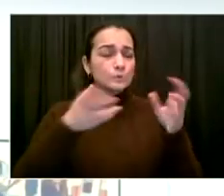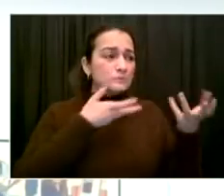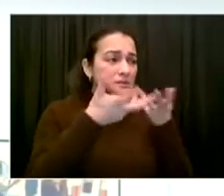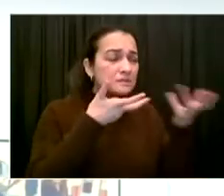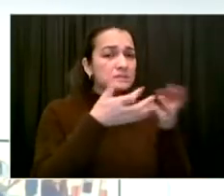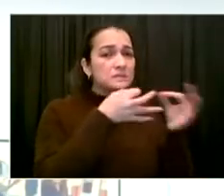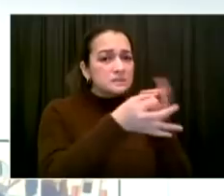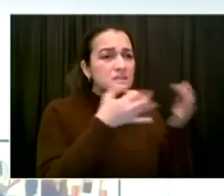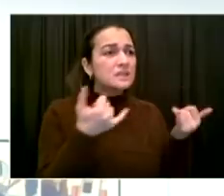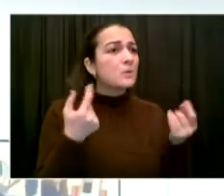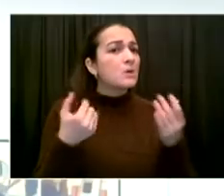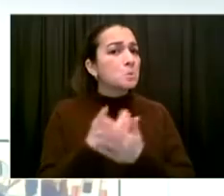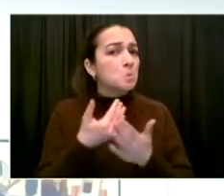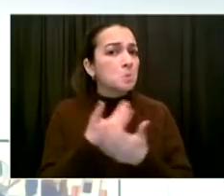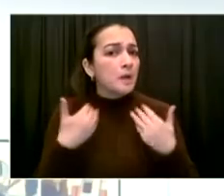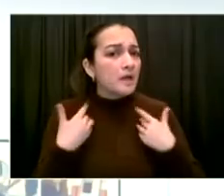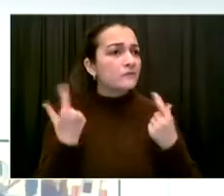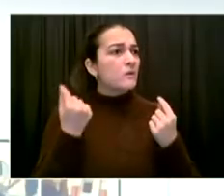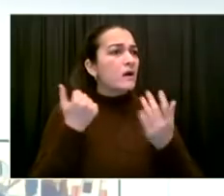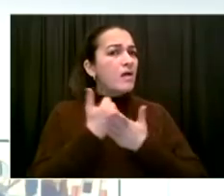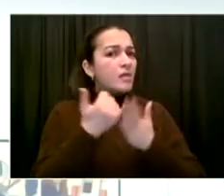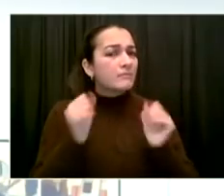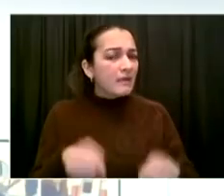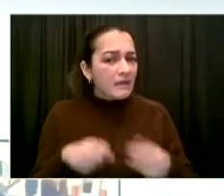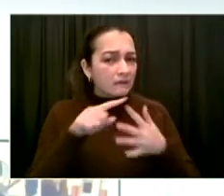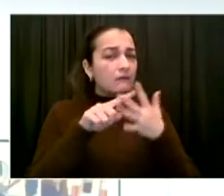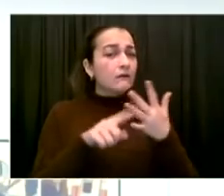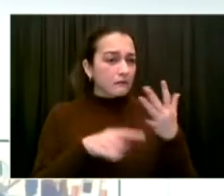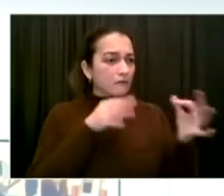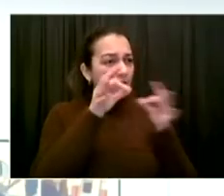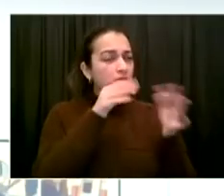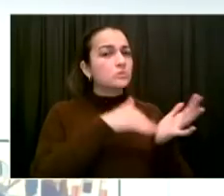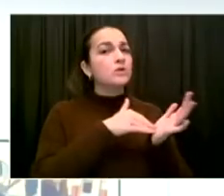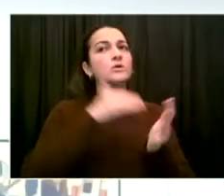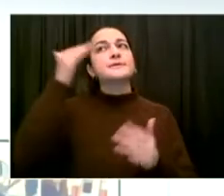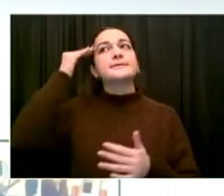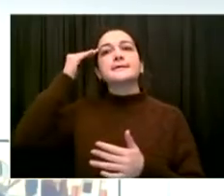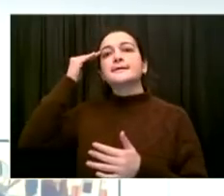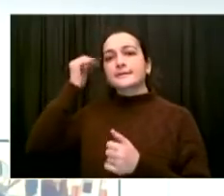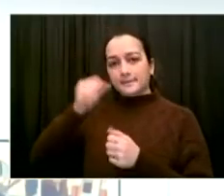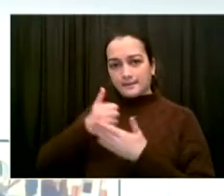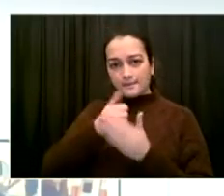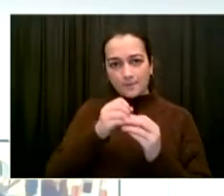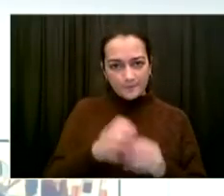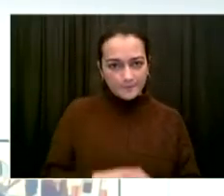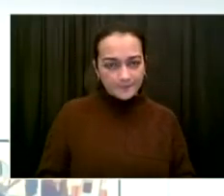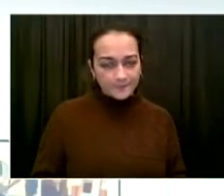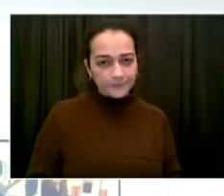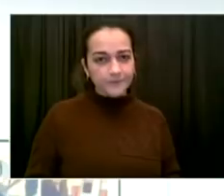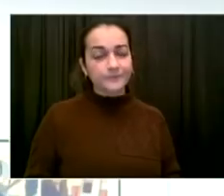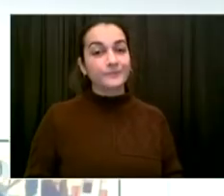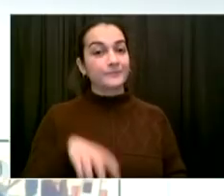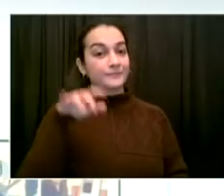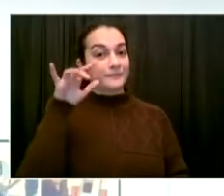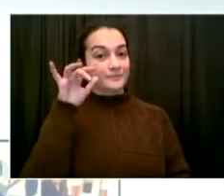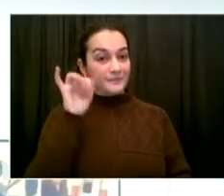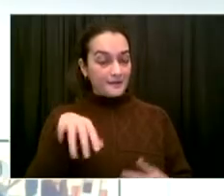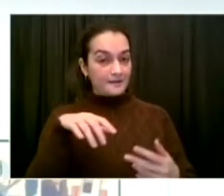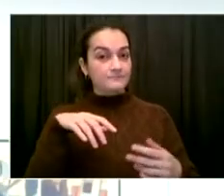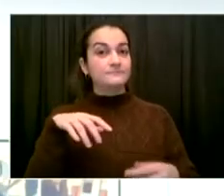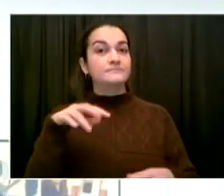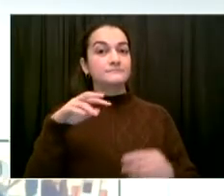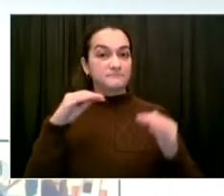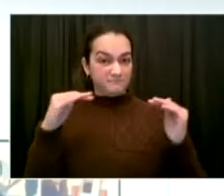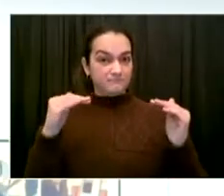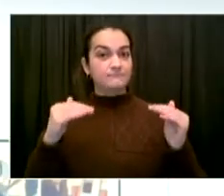with Omicron. And then the third level is with community-based organizations. I'm really proud to say that we have a very